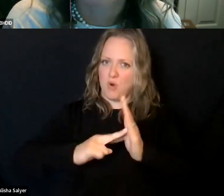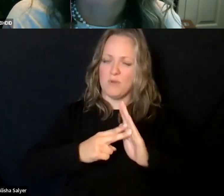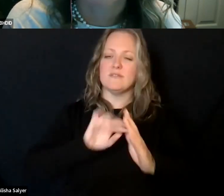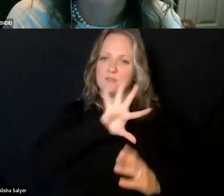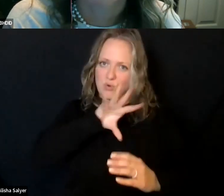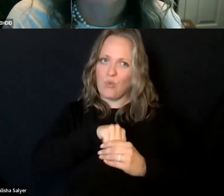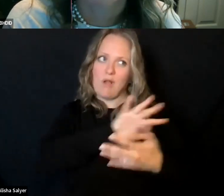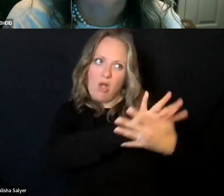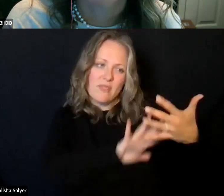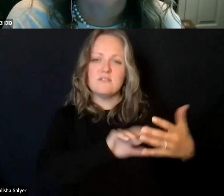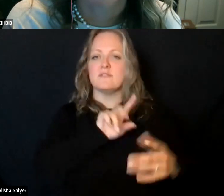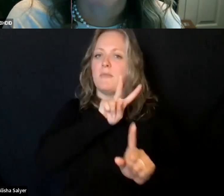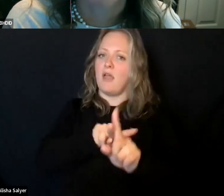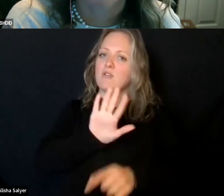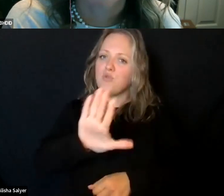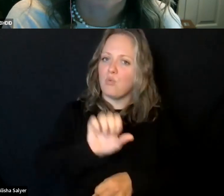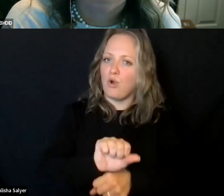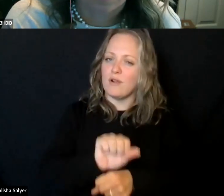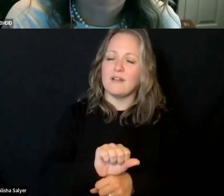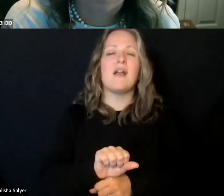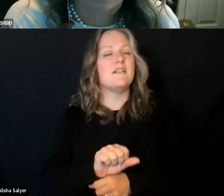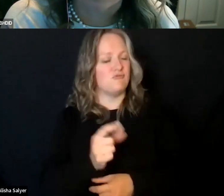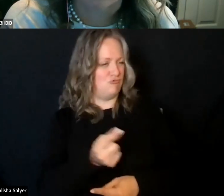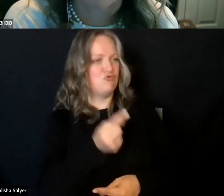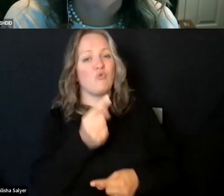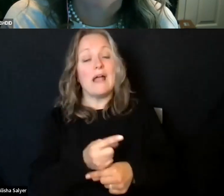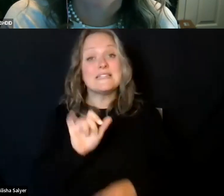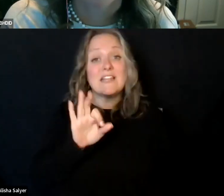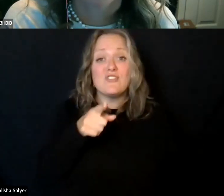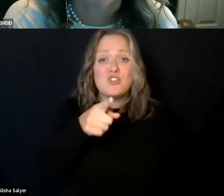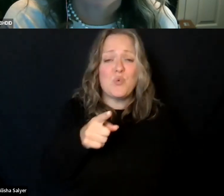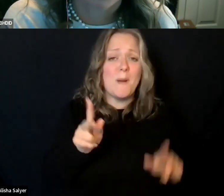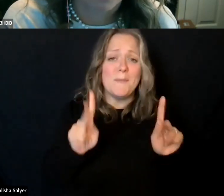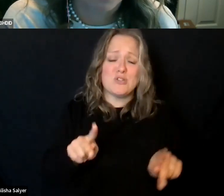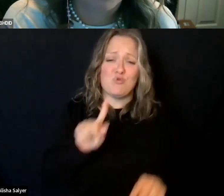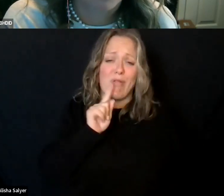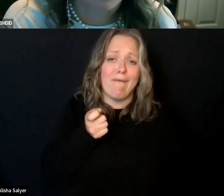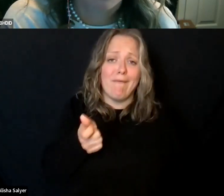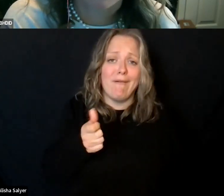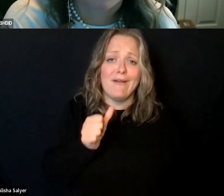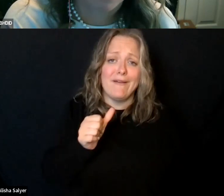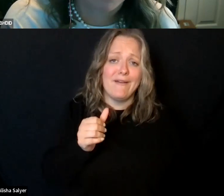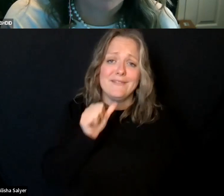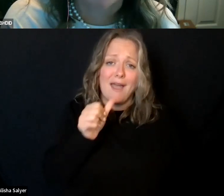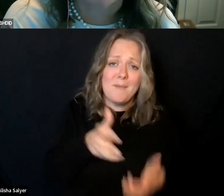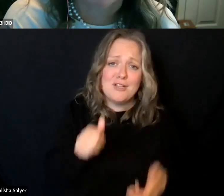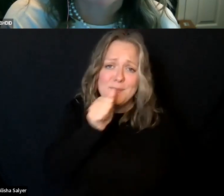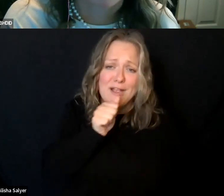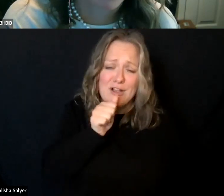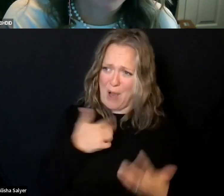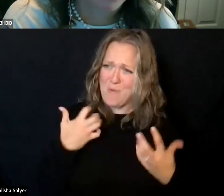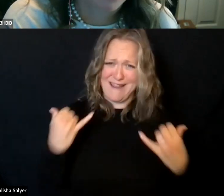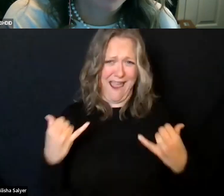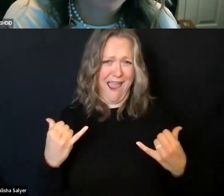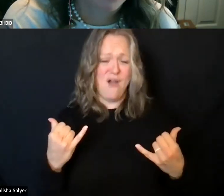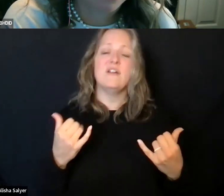Absolutely. And I just want to add to that too. If you're an impatient person like I am, and you want to go ahead and like go through a training